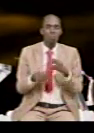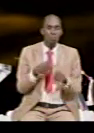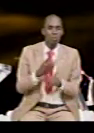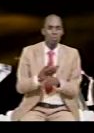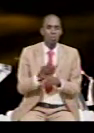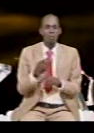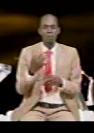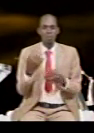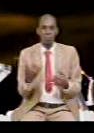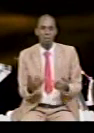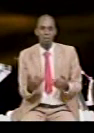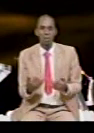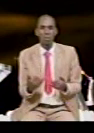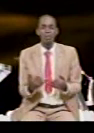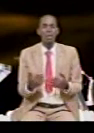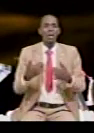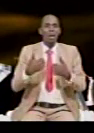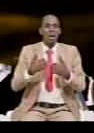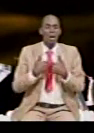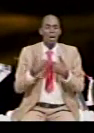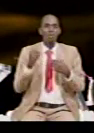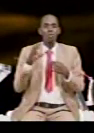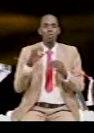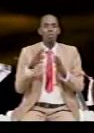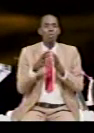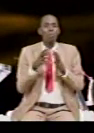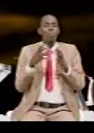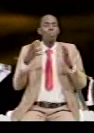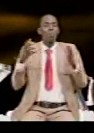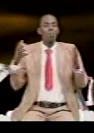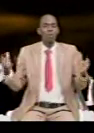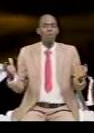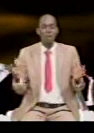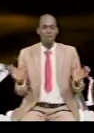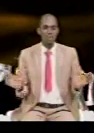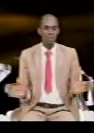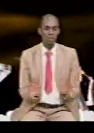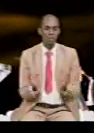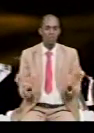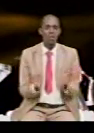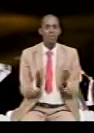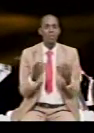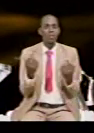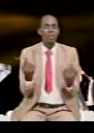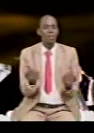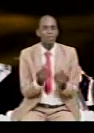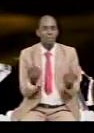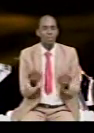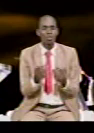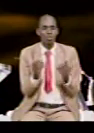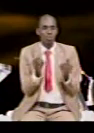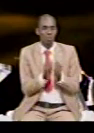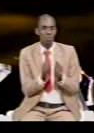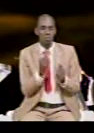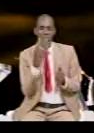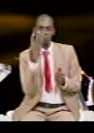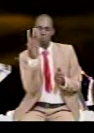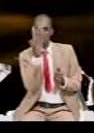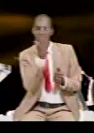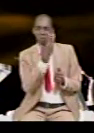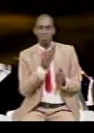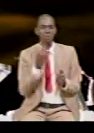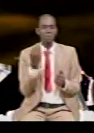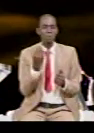societies have so much painted sin with such attractive colors that